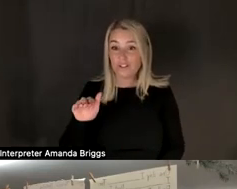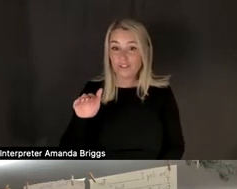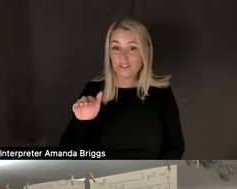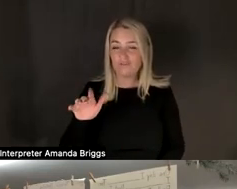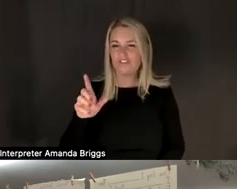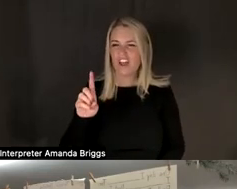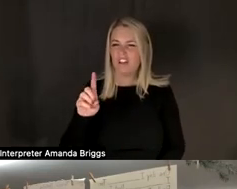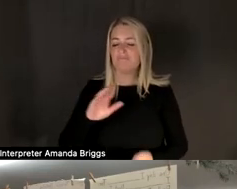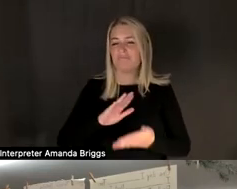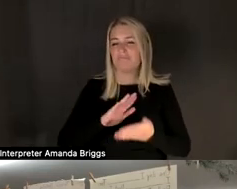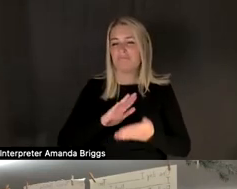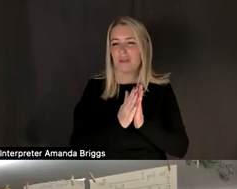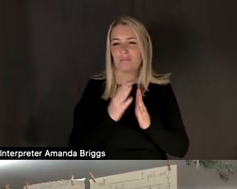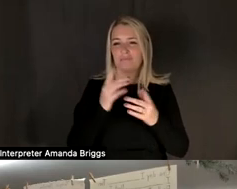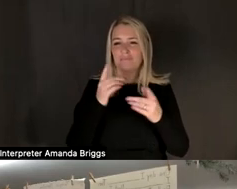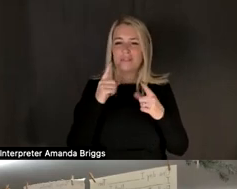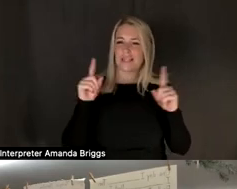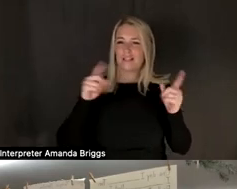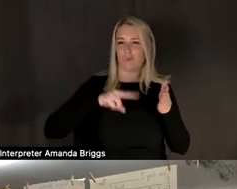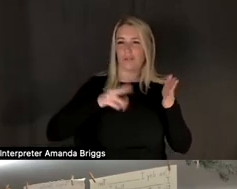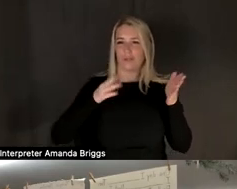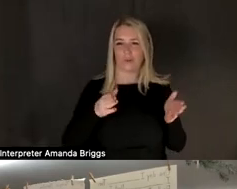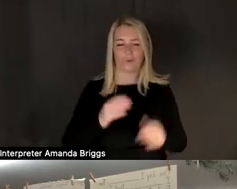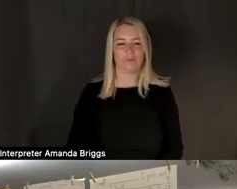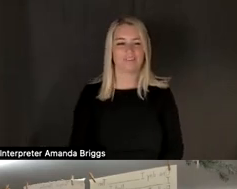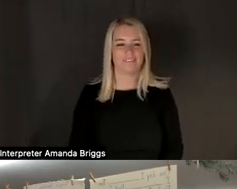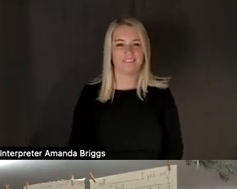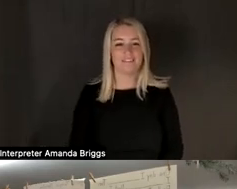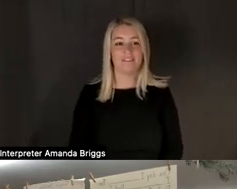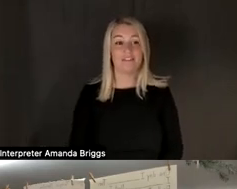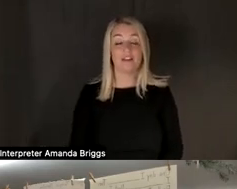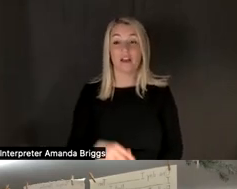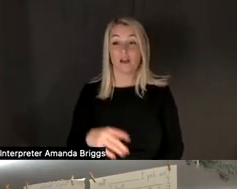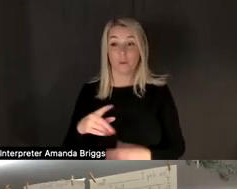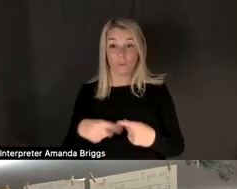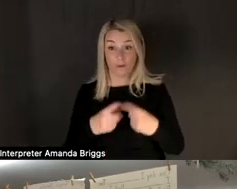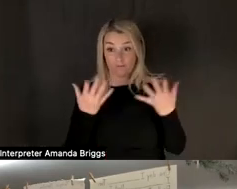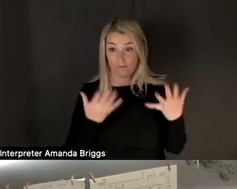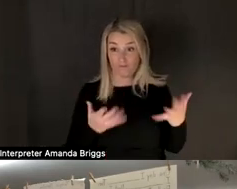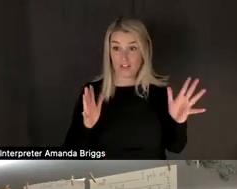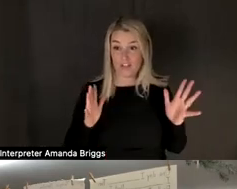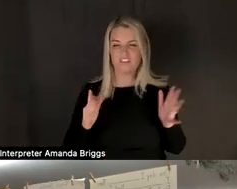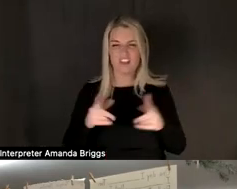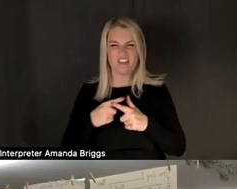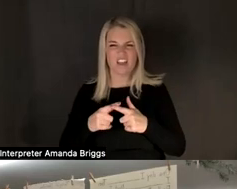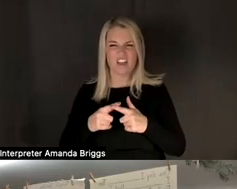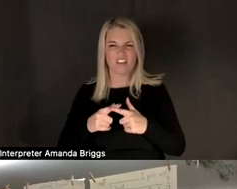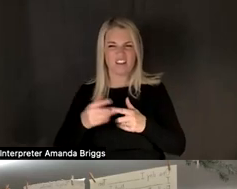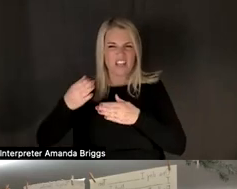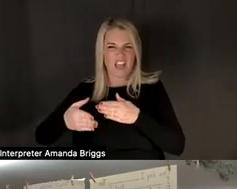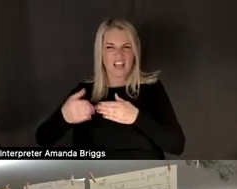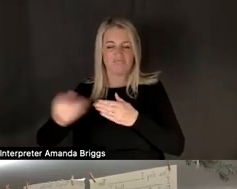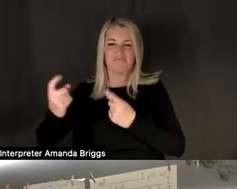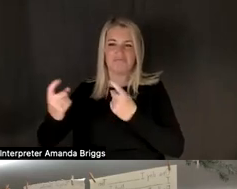successful reader. And we'll be asking for your questions at the end, but also feel free to ask questions at any